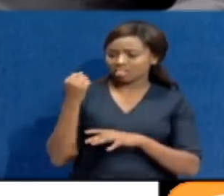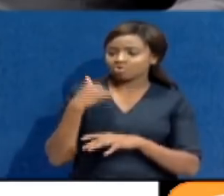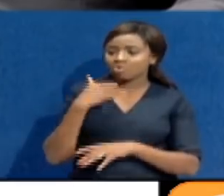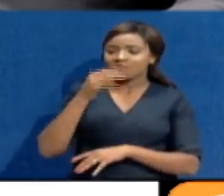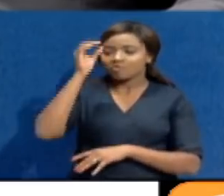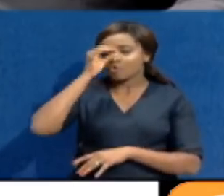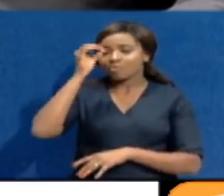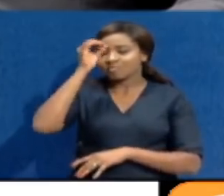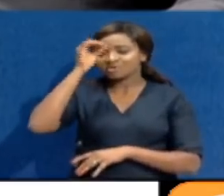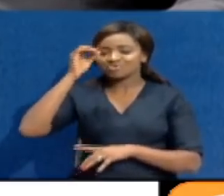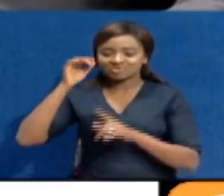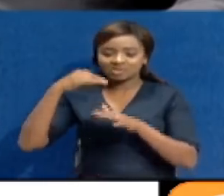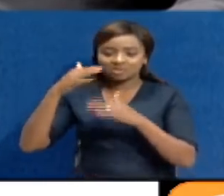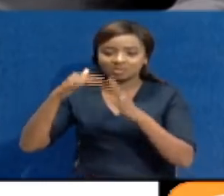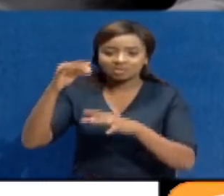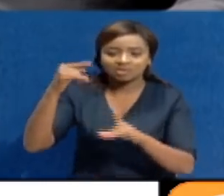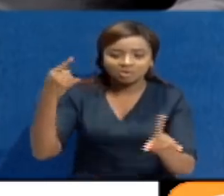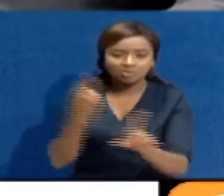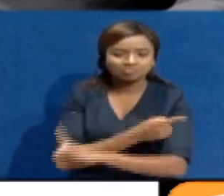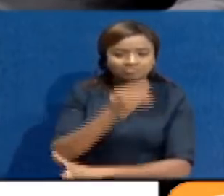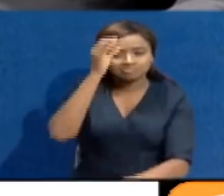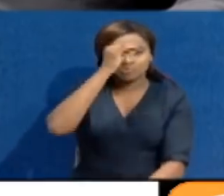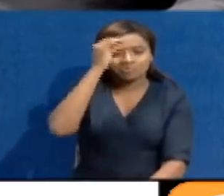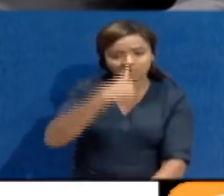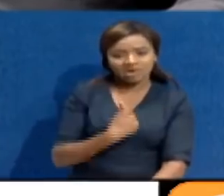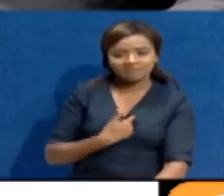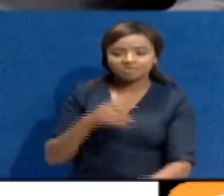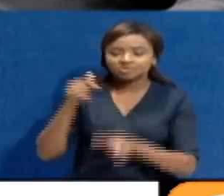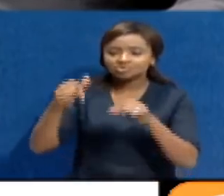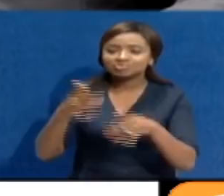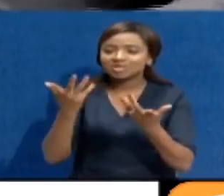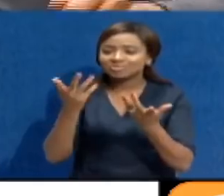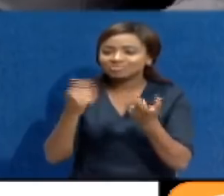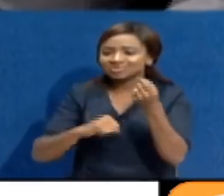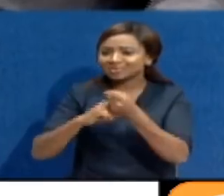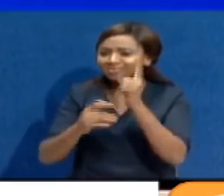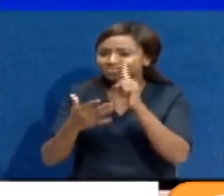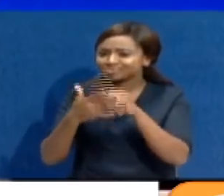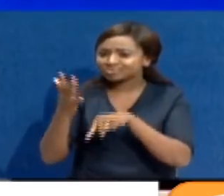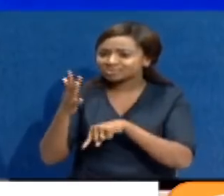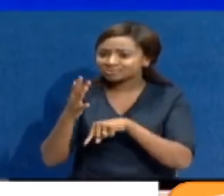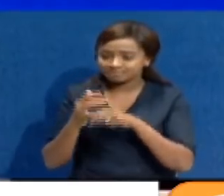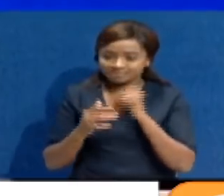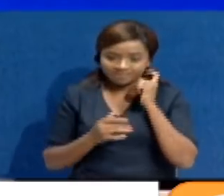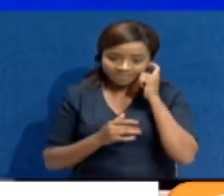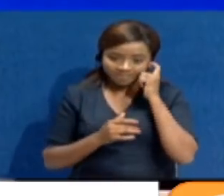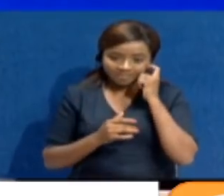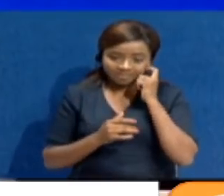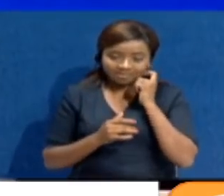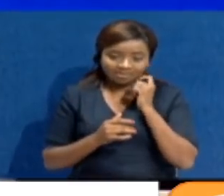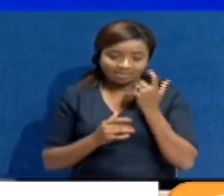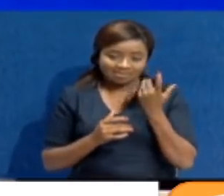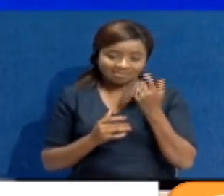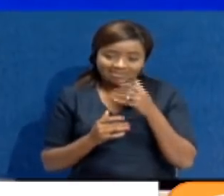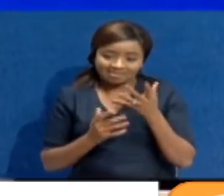one view, a couple of months later you hold a different view? Tonight, what is your political philosophy? I disagree with you that I've